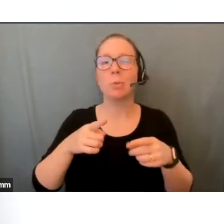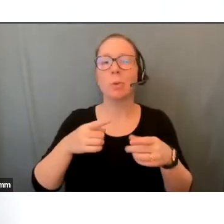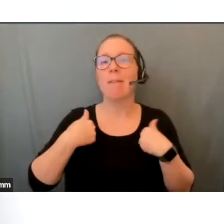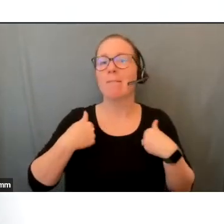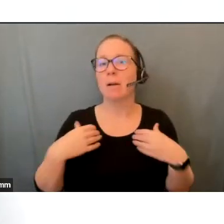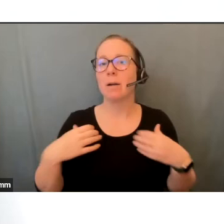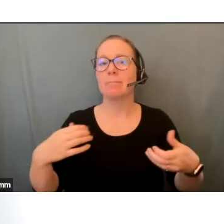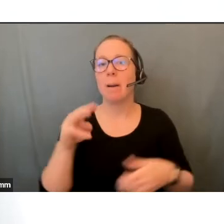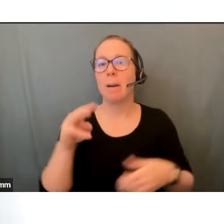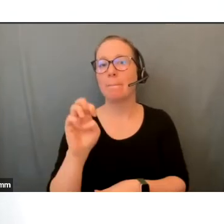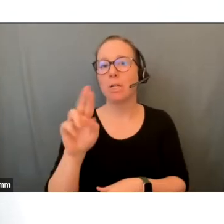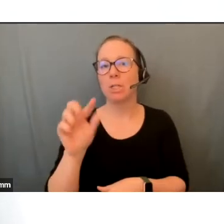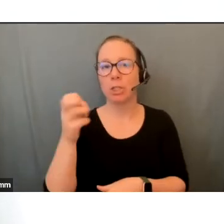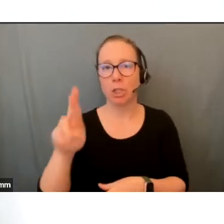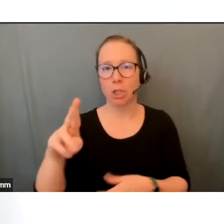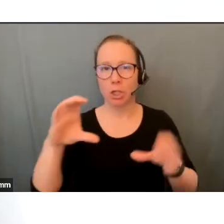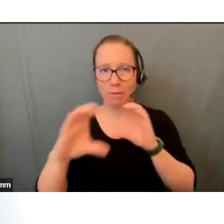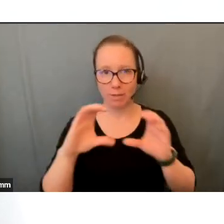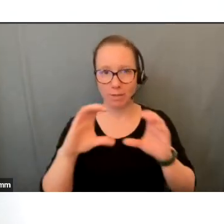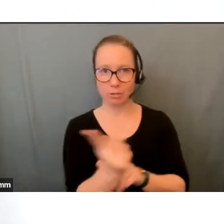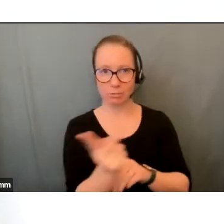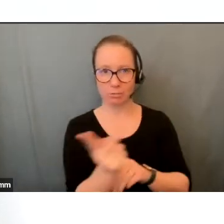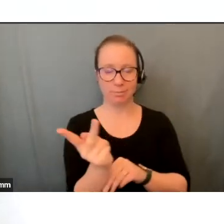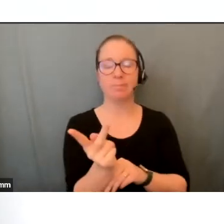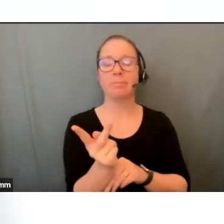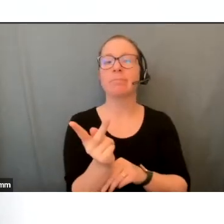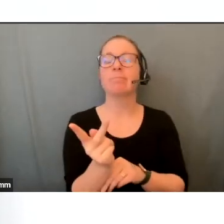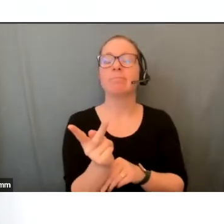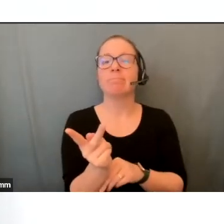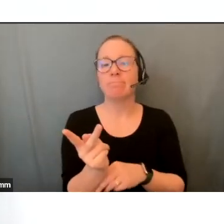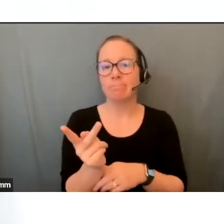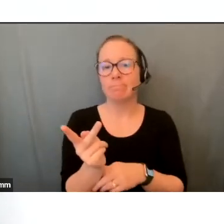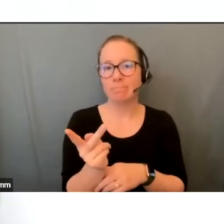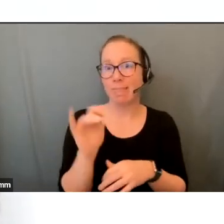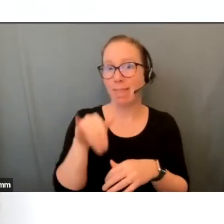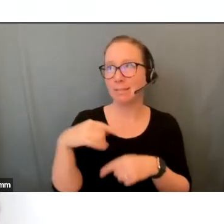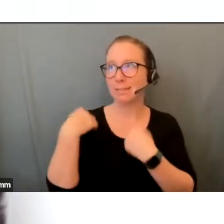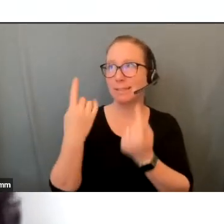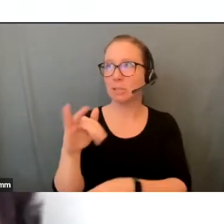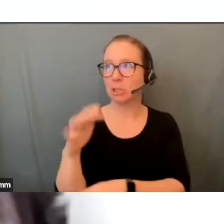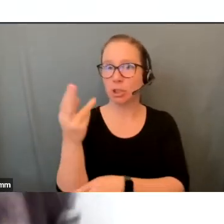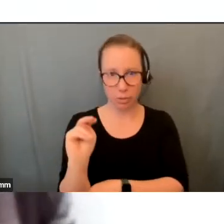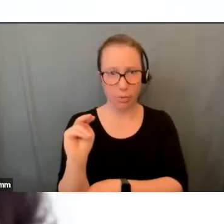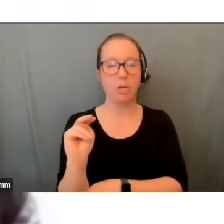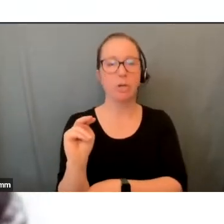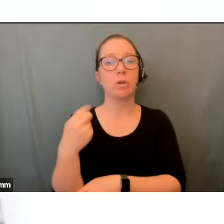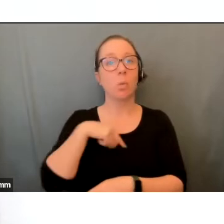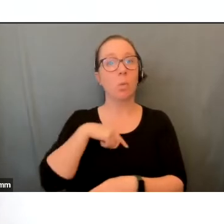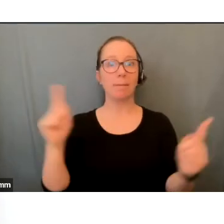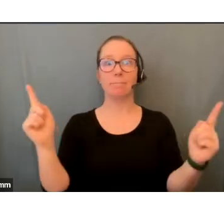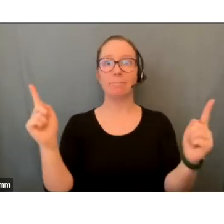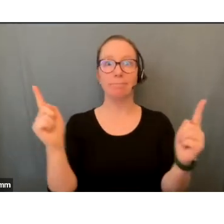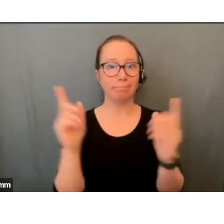between the two groups, which we've been engaged in now since January. We've been meeting weekly, Friday mornings